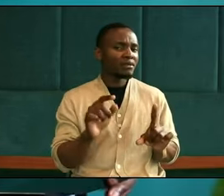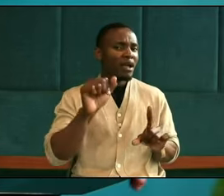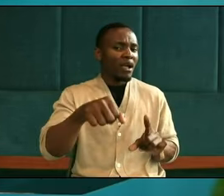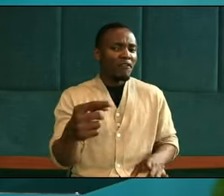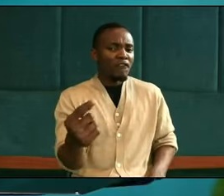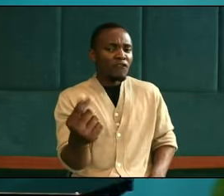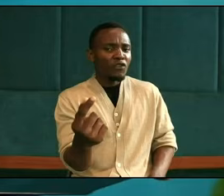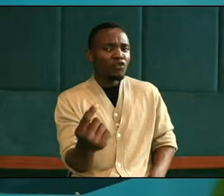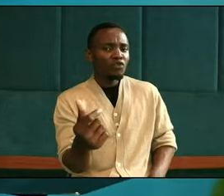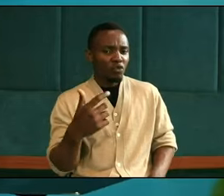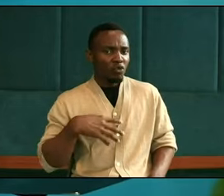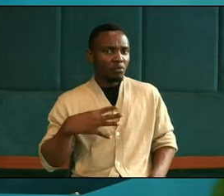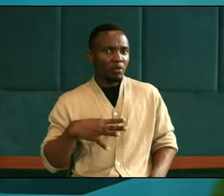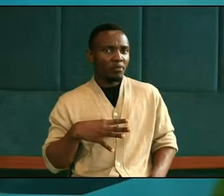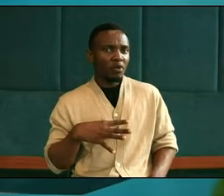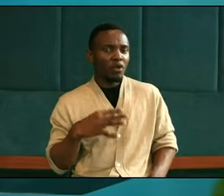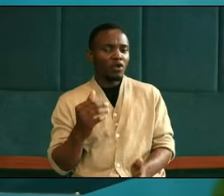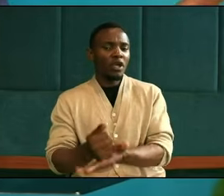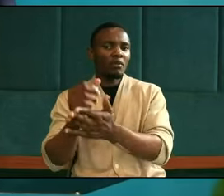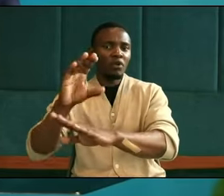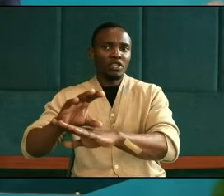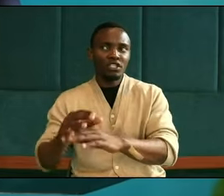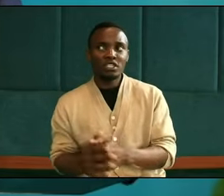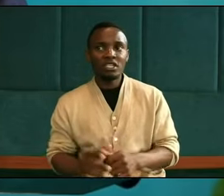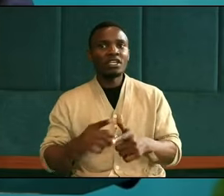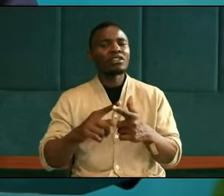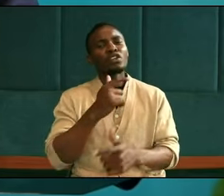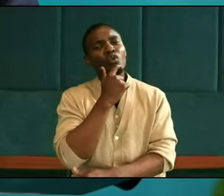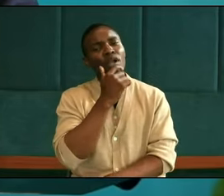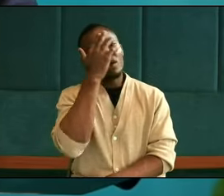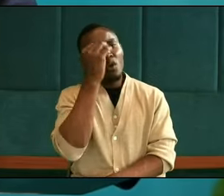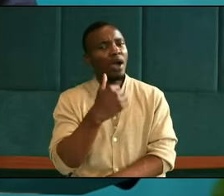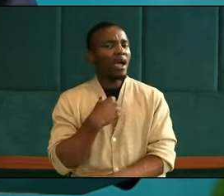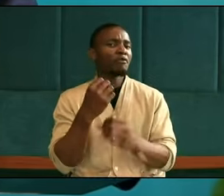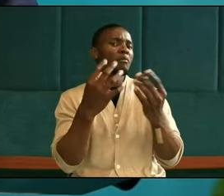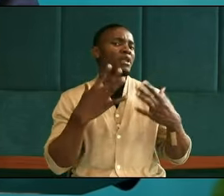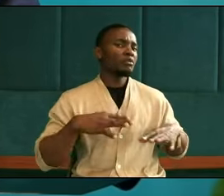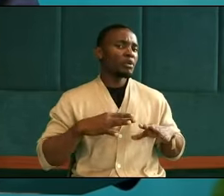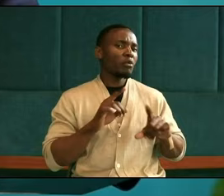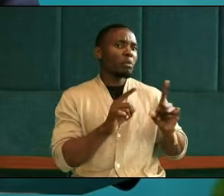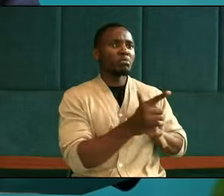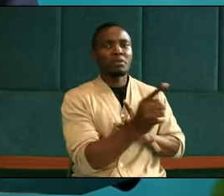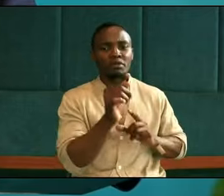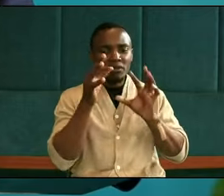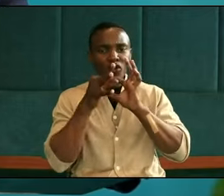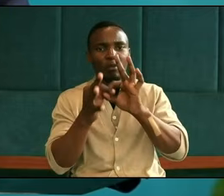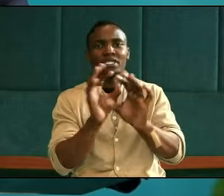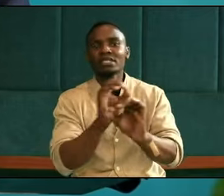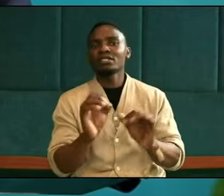carrying through the programs of the church. And you wonder, why all these numbers of uncommitted people who do